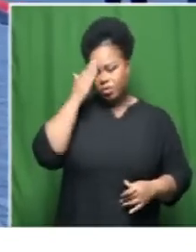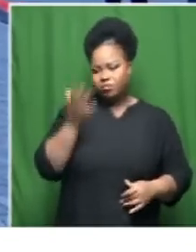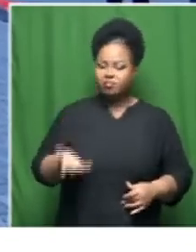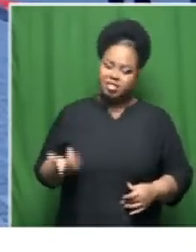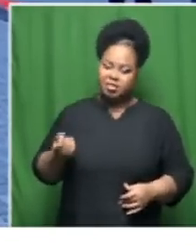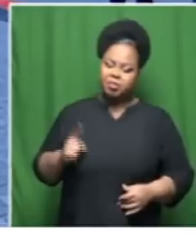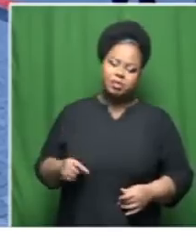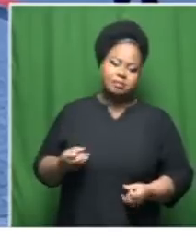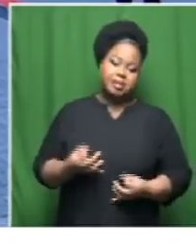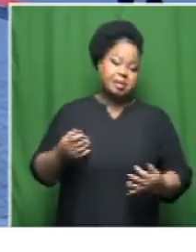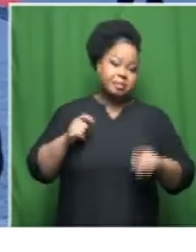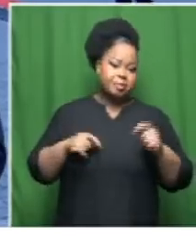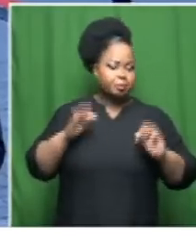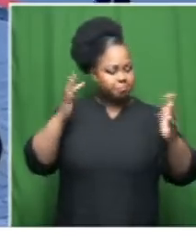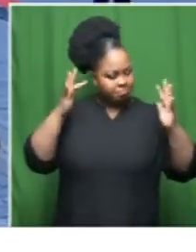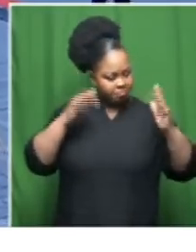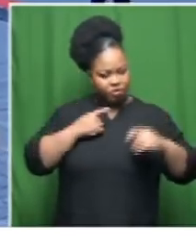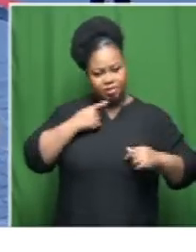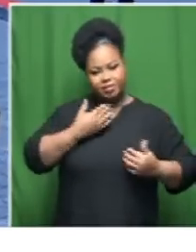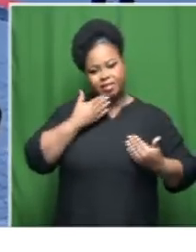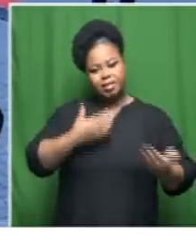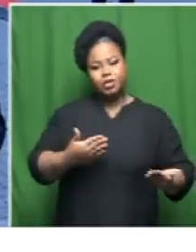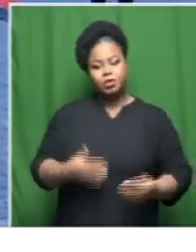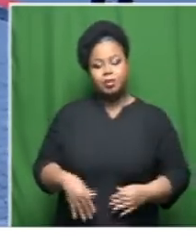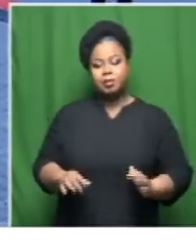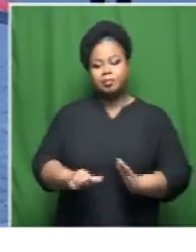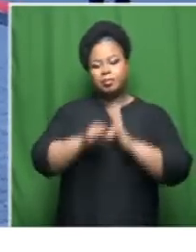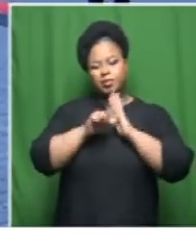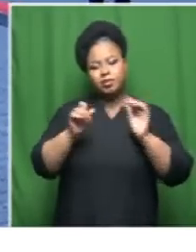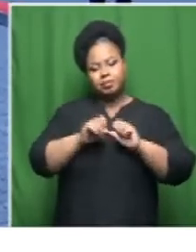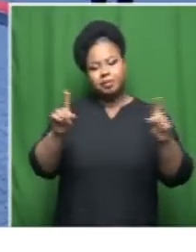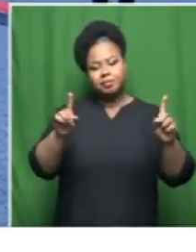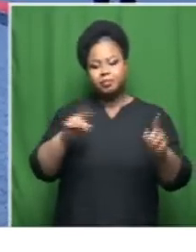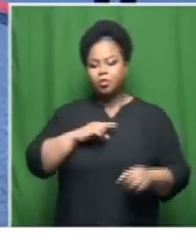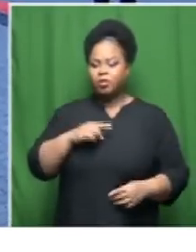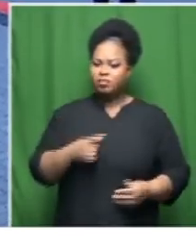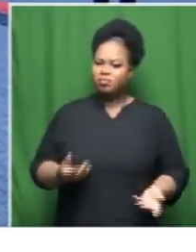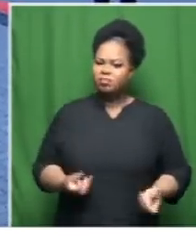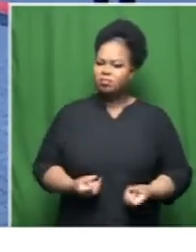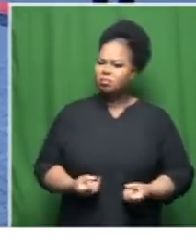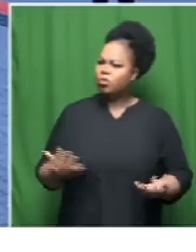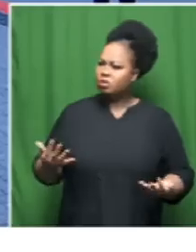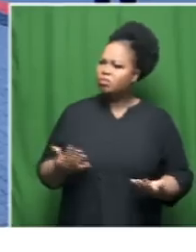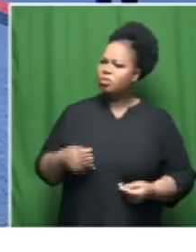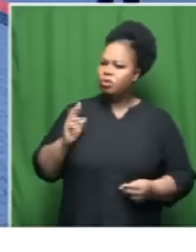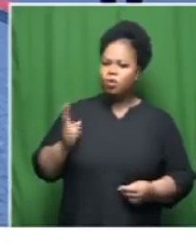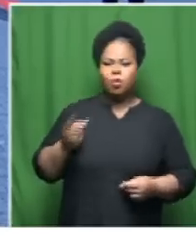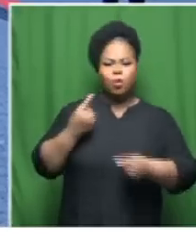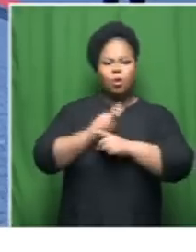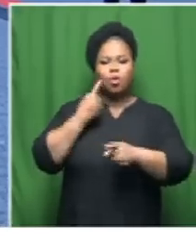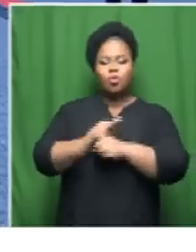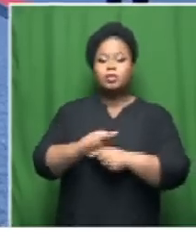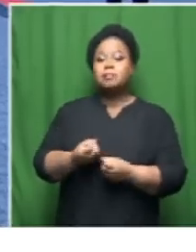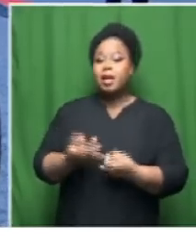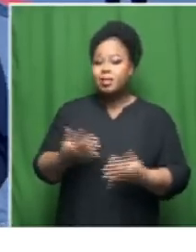So there's a lot of people to congratulate and say thank you for these girls, but most importantly for themselves, because most of them, and we always have this argument, most of them are